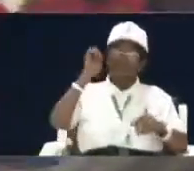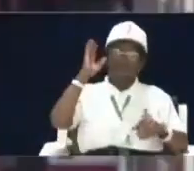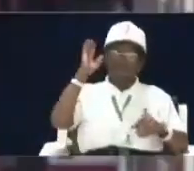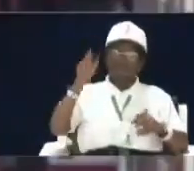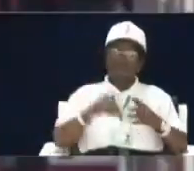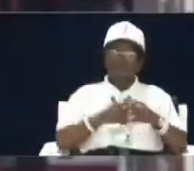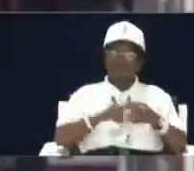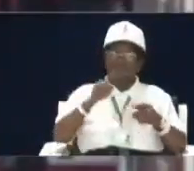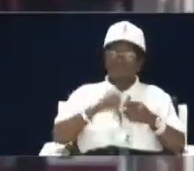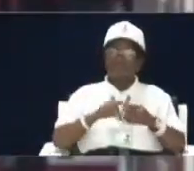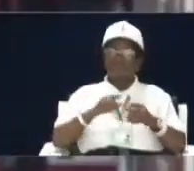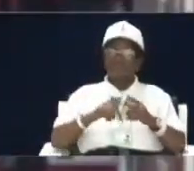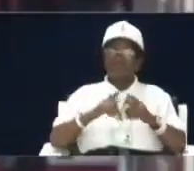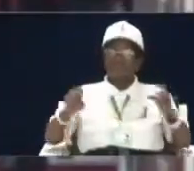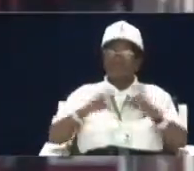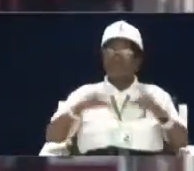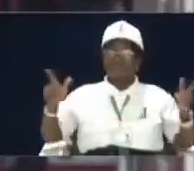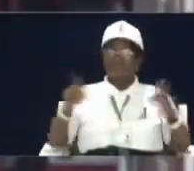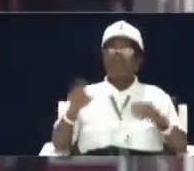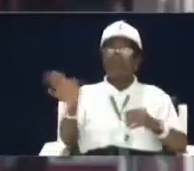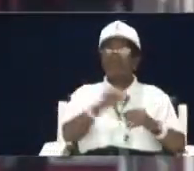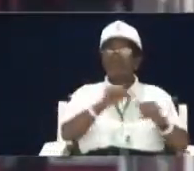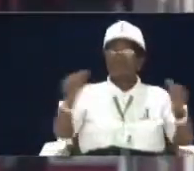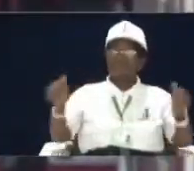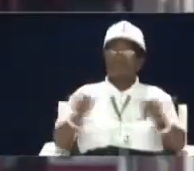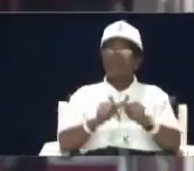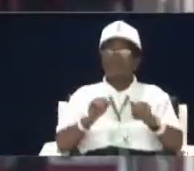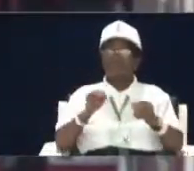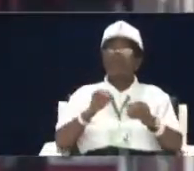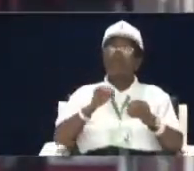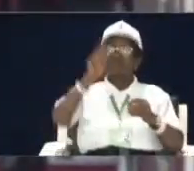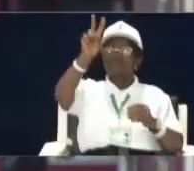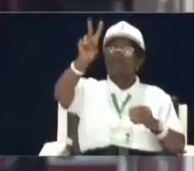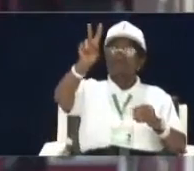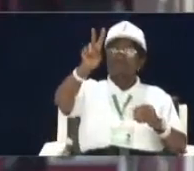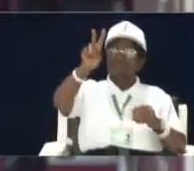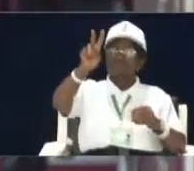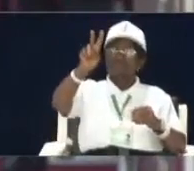to enlarge your coast. 2.